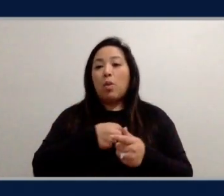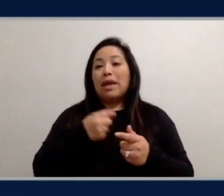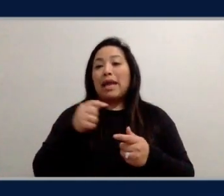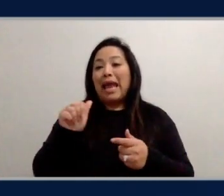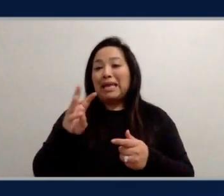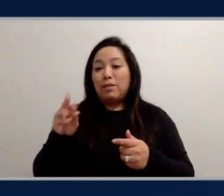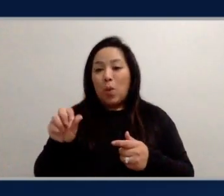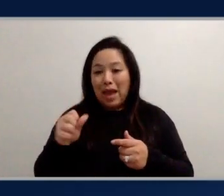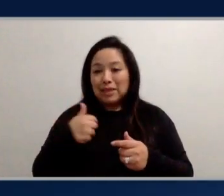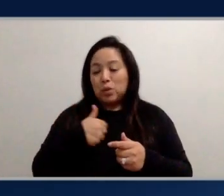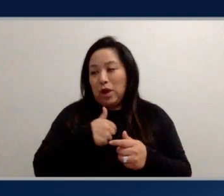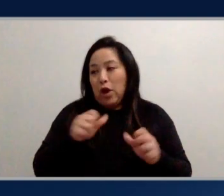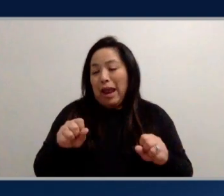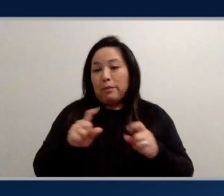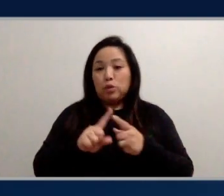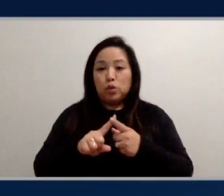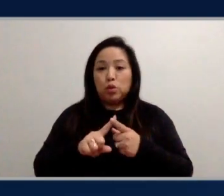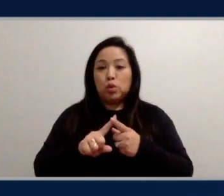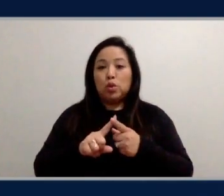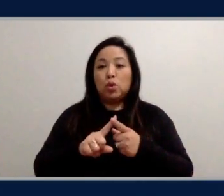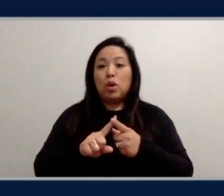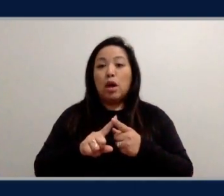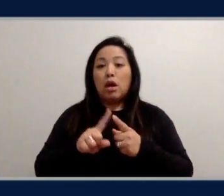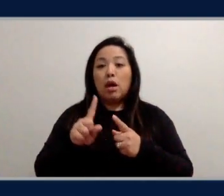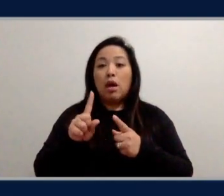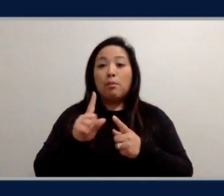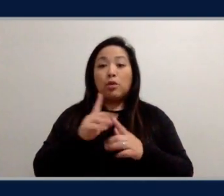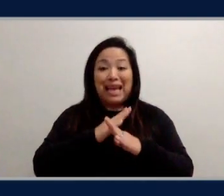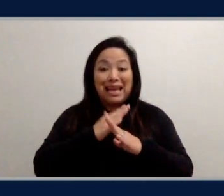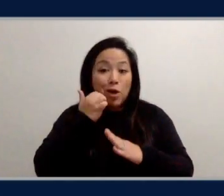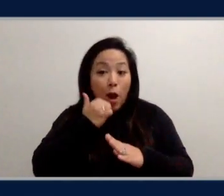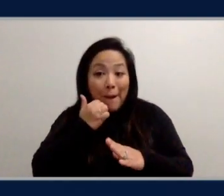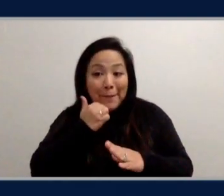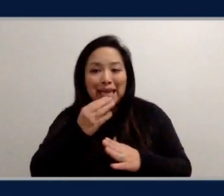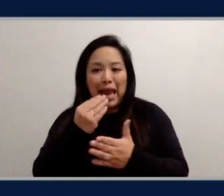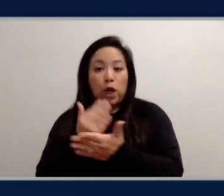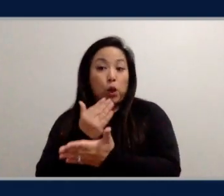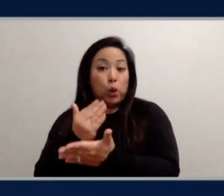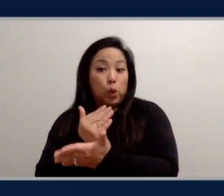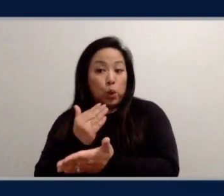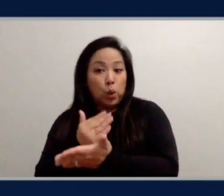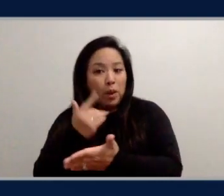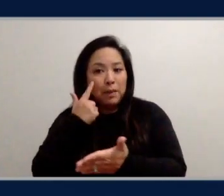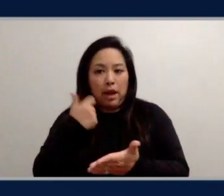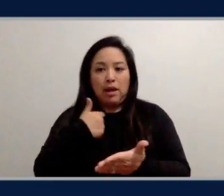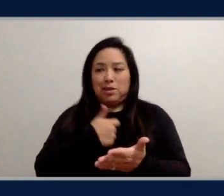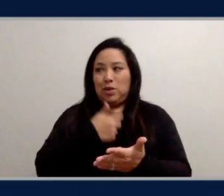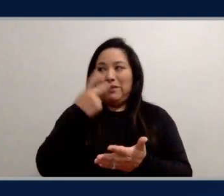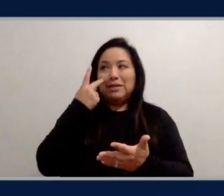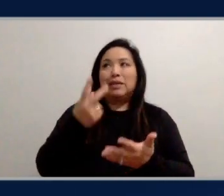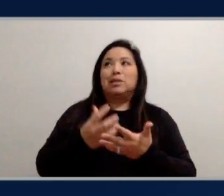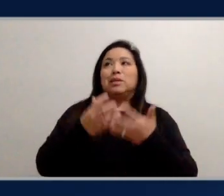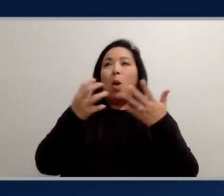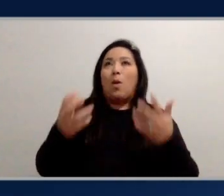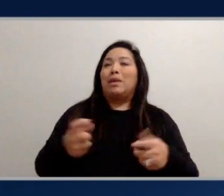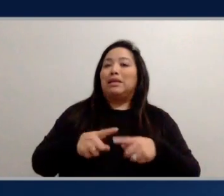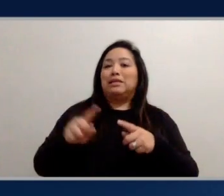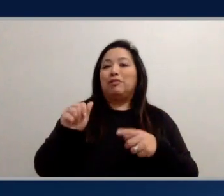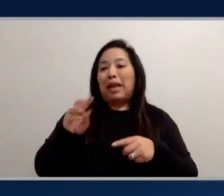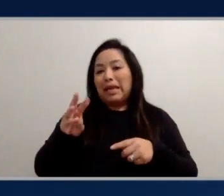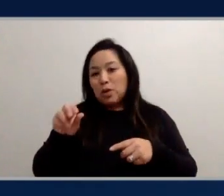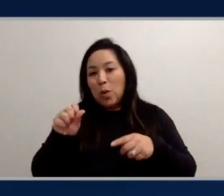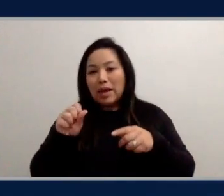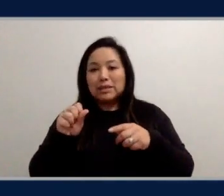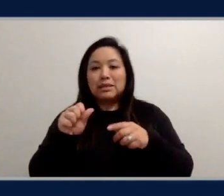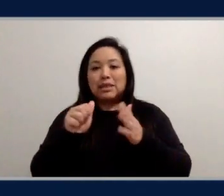detect not only common attack techniques, but also emerging ones. Because we see so many different AWS accounts and we have visibility